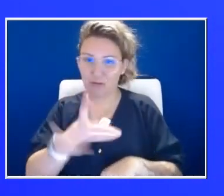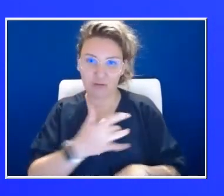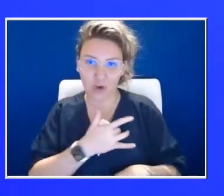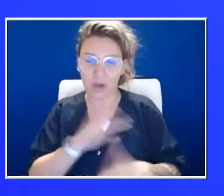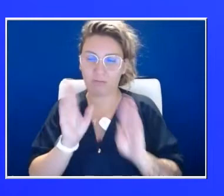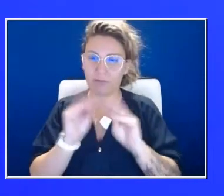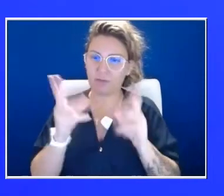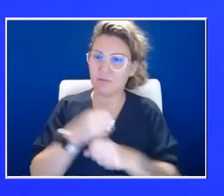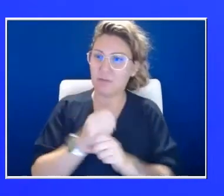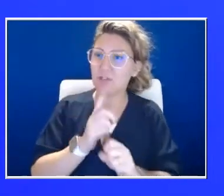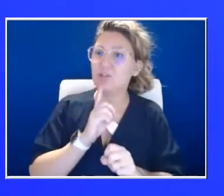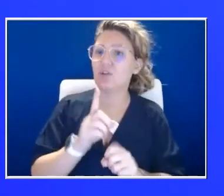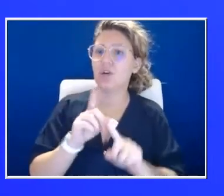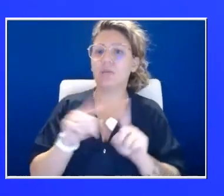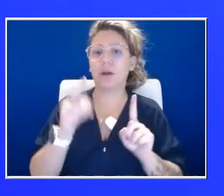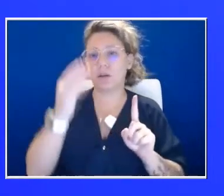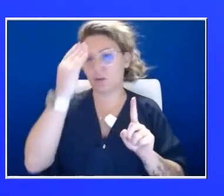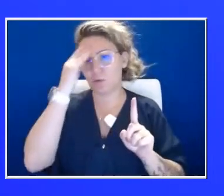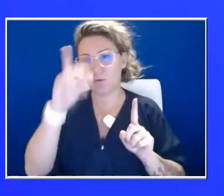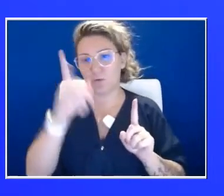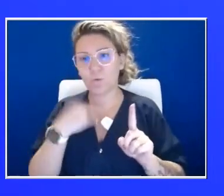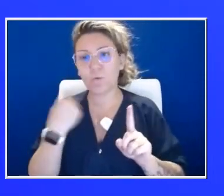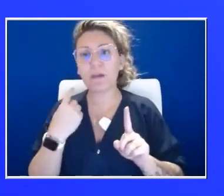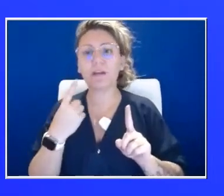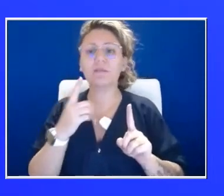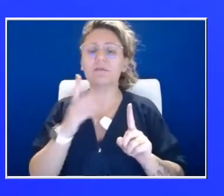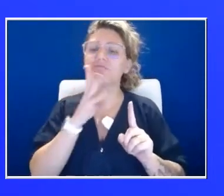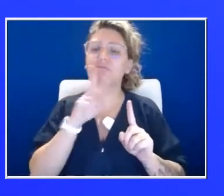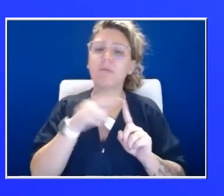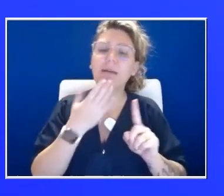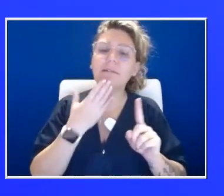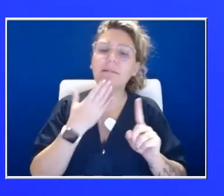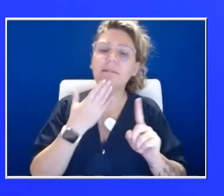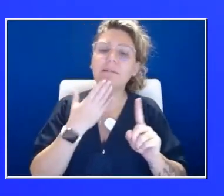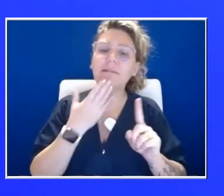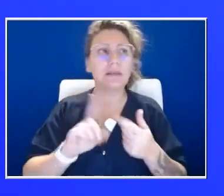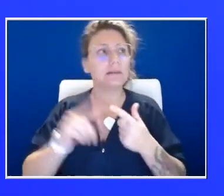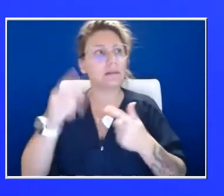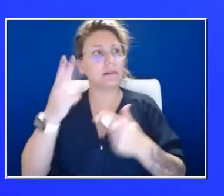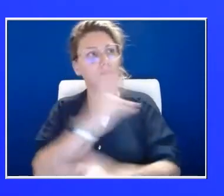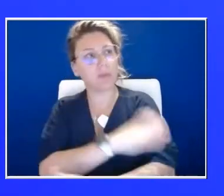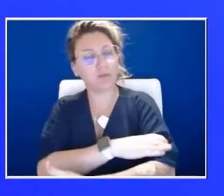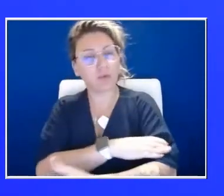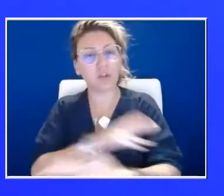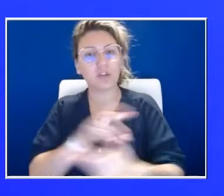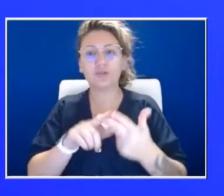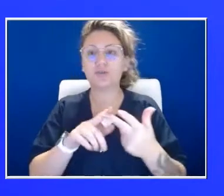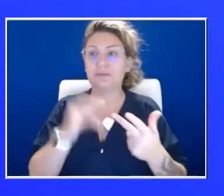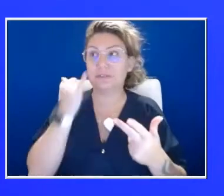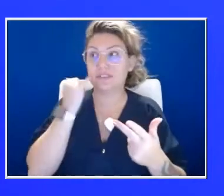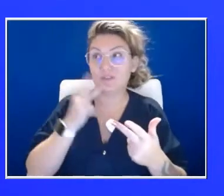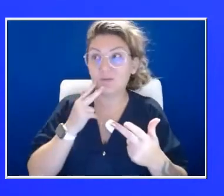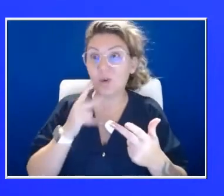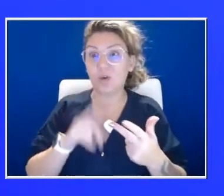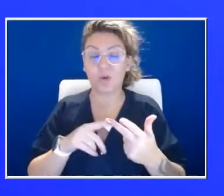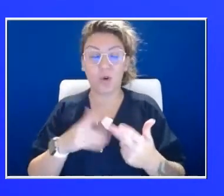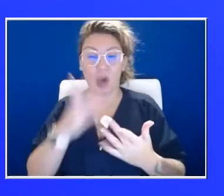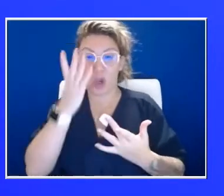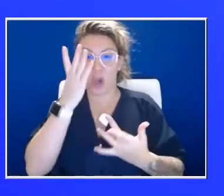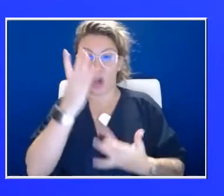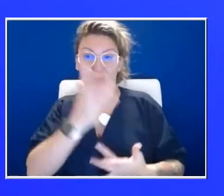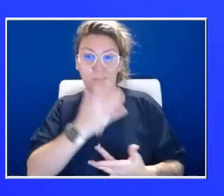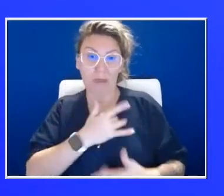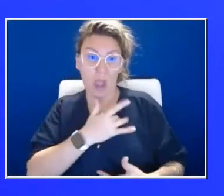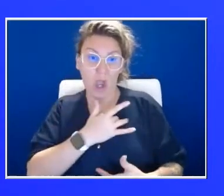But knowing your risk, when we talk about things like diabetes, high blood pressure, if you're a smoker, have a history of heart disease yourself, let alone your family